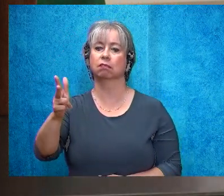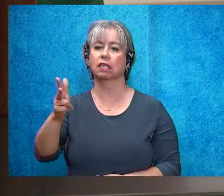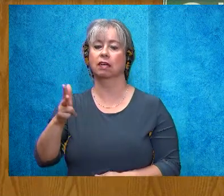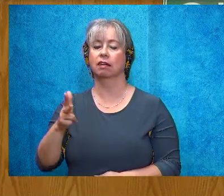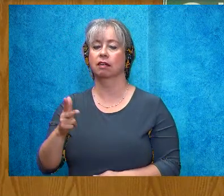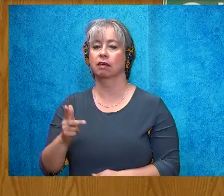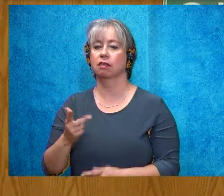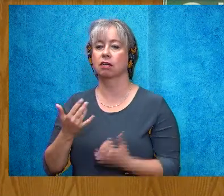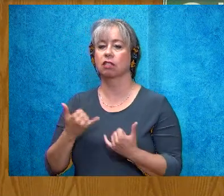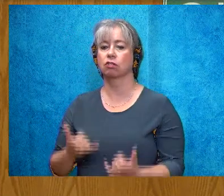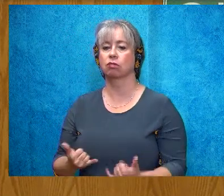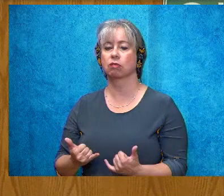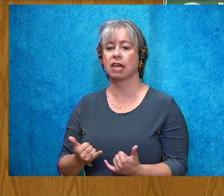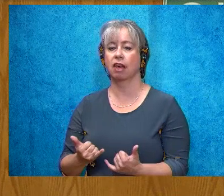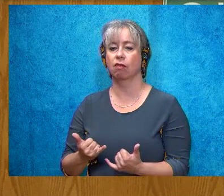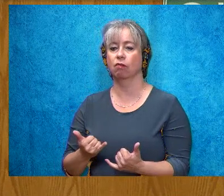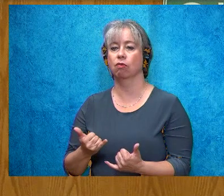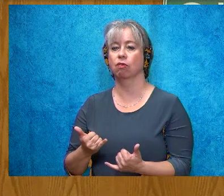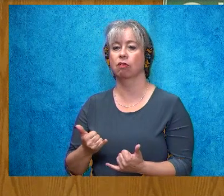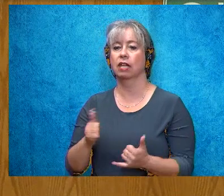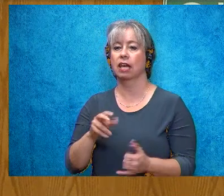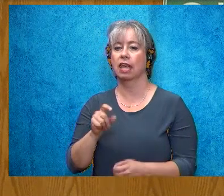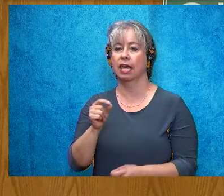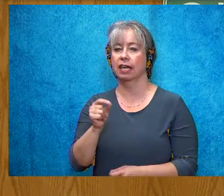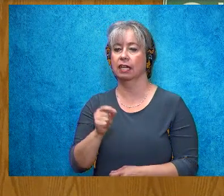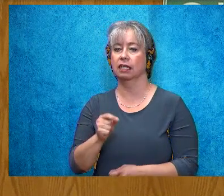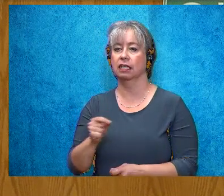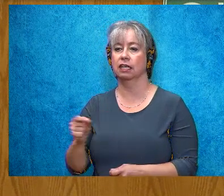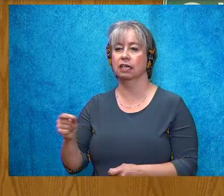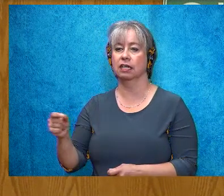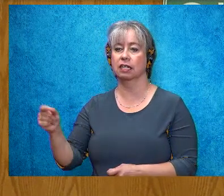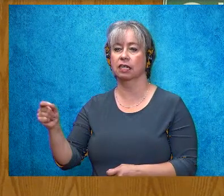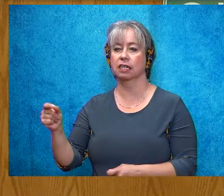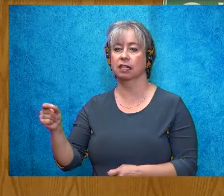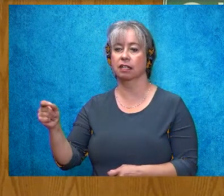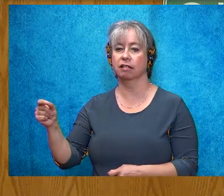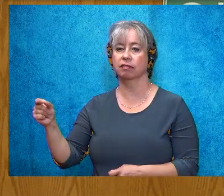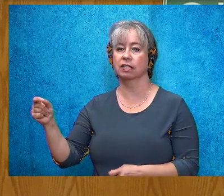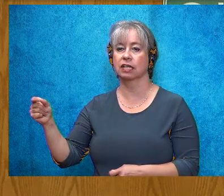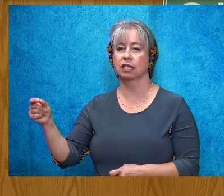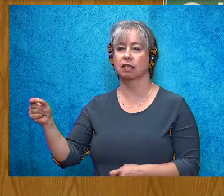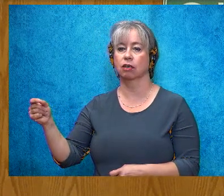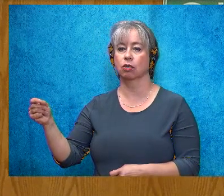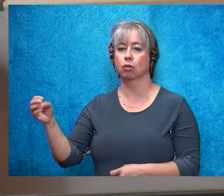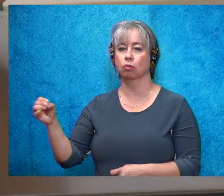putting energy in, doing work, and when I release it,